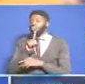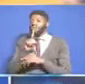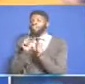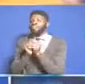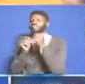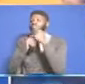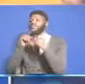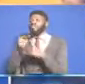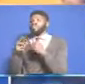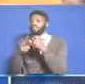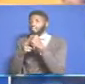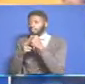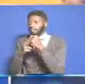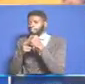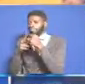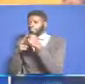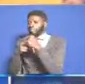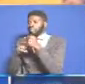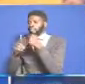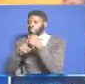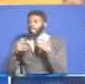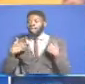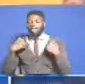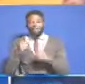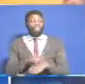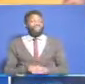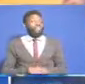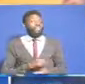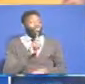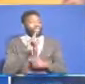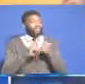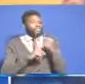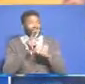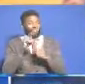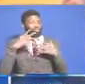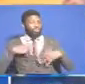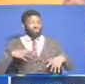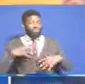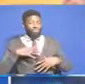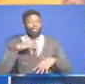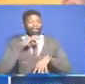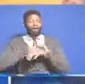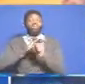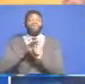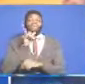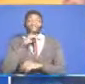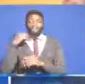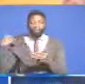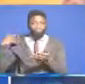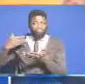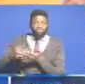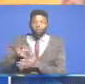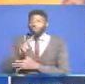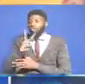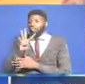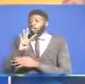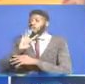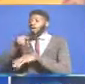116,776 recoveries. 162 people have tested positive for the disease in the last 24 hours from